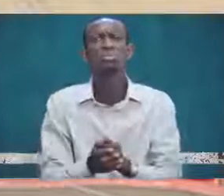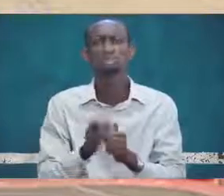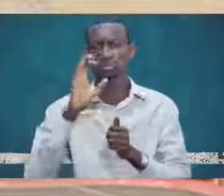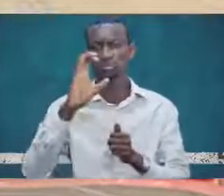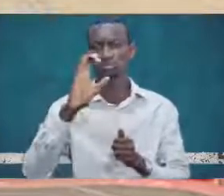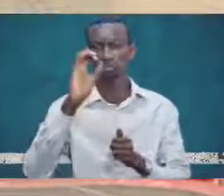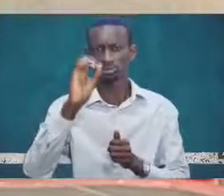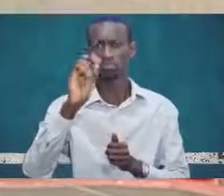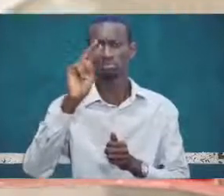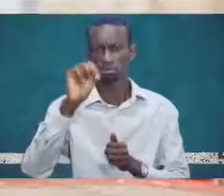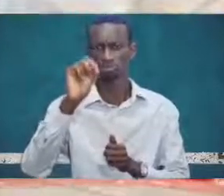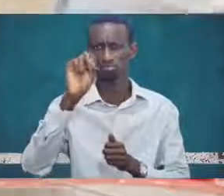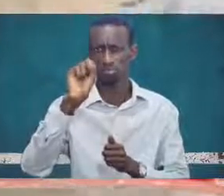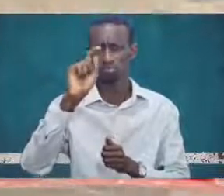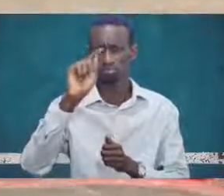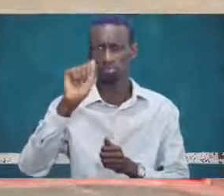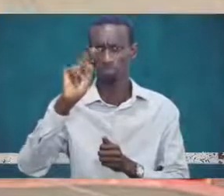proportionality?